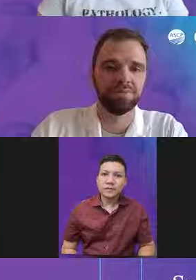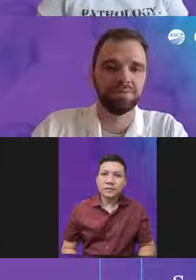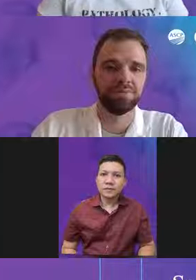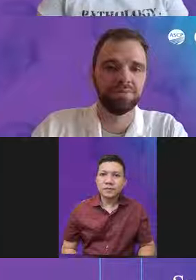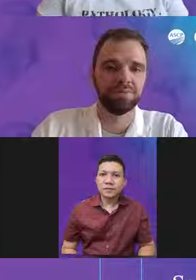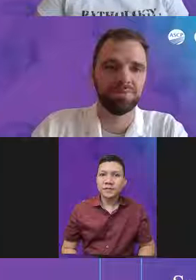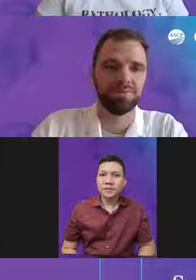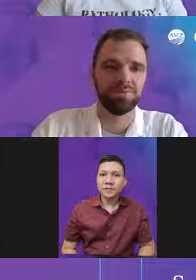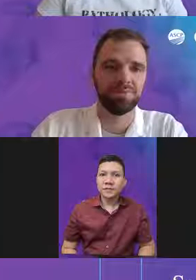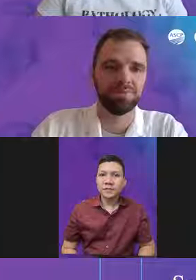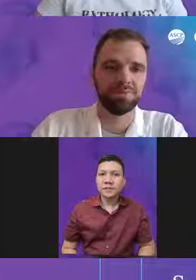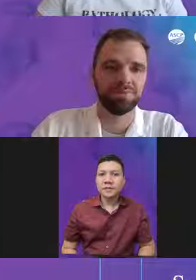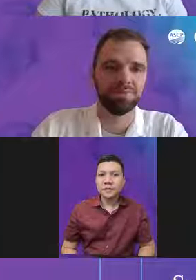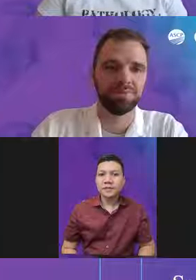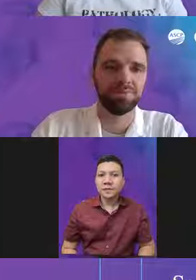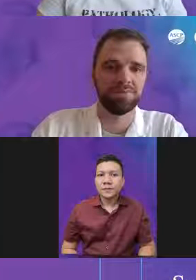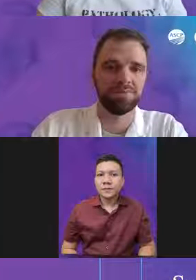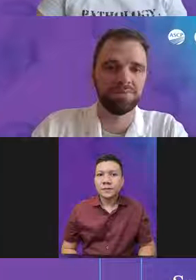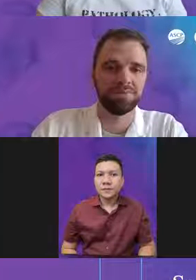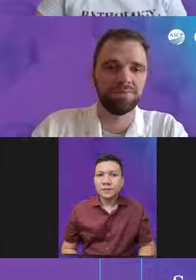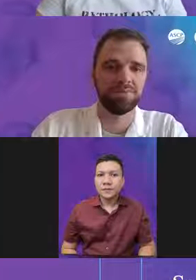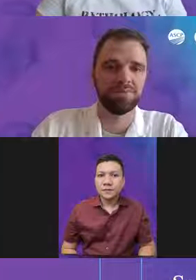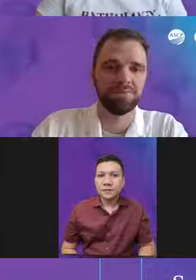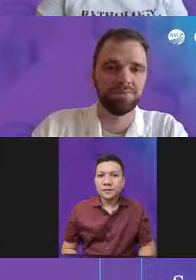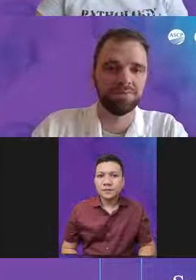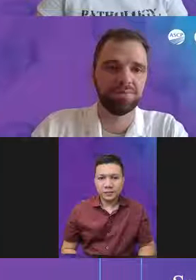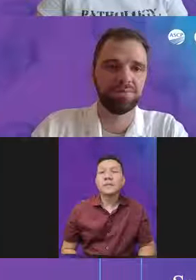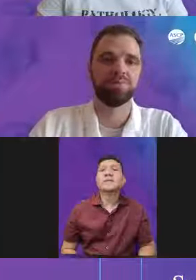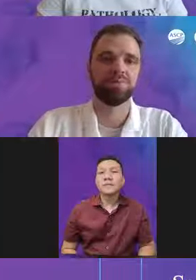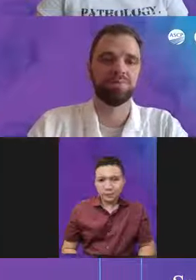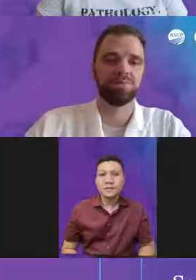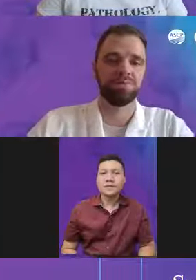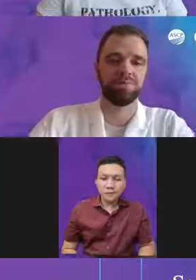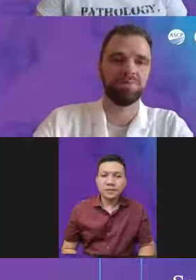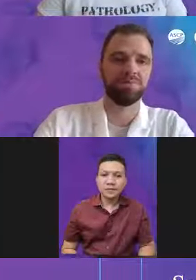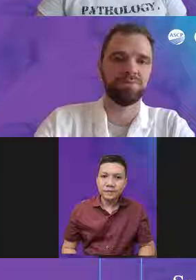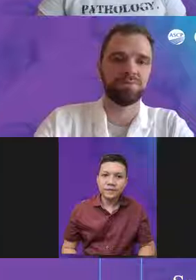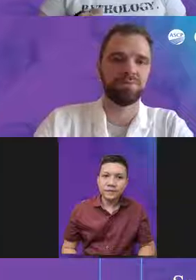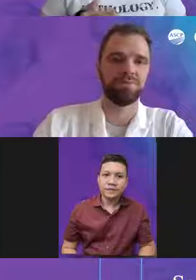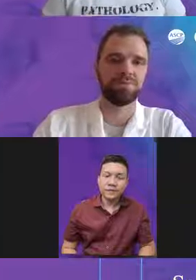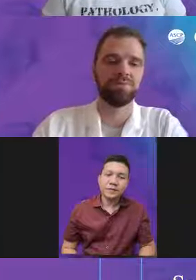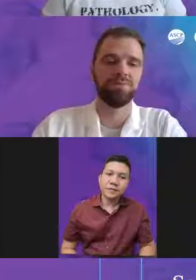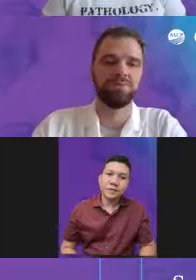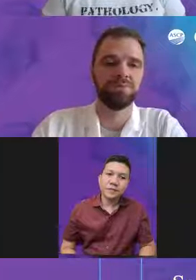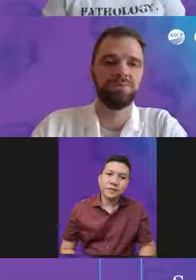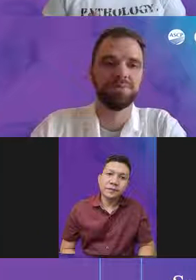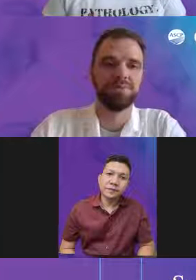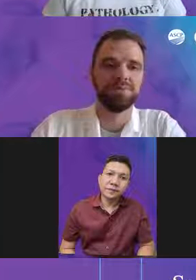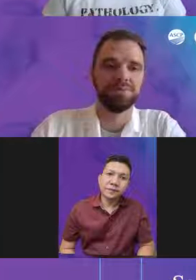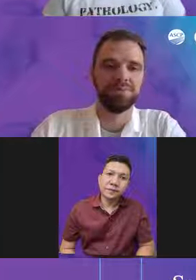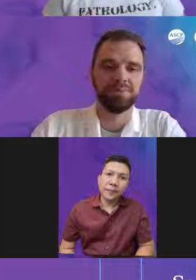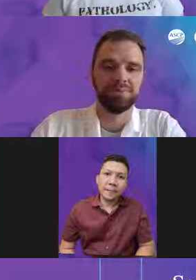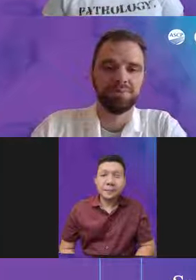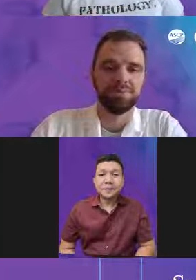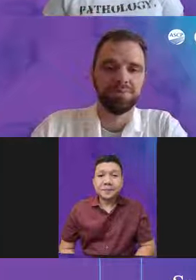does it look so dark when my chromatin clumps, you know? And chromatin, as